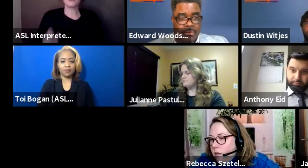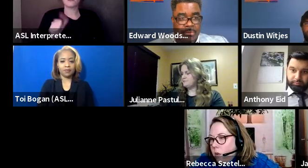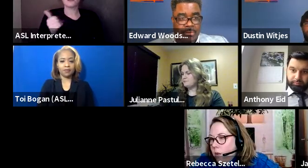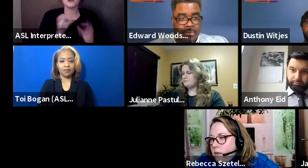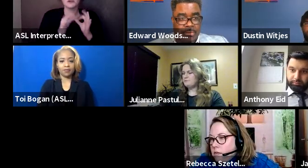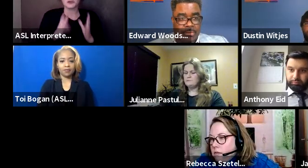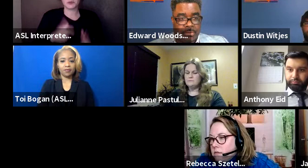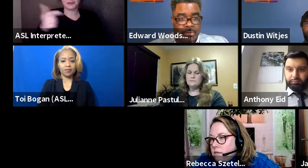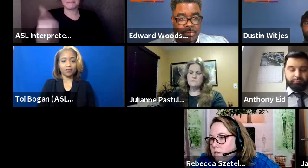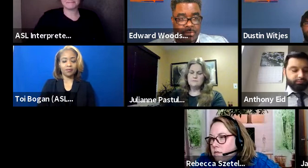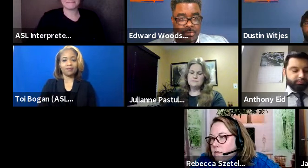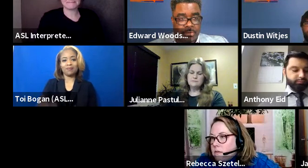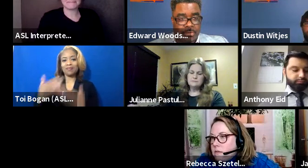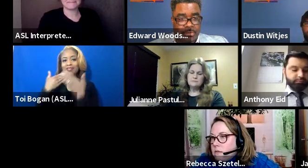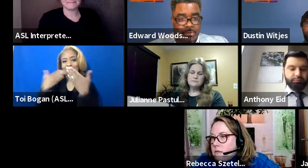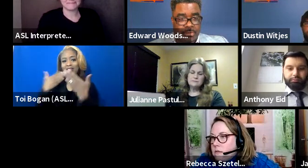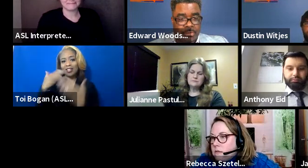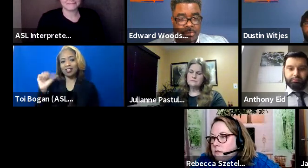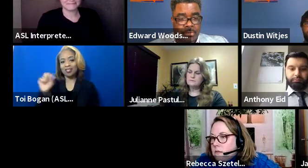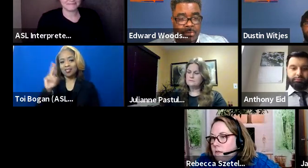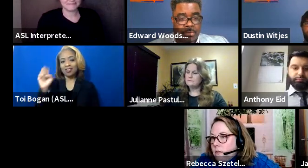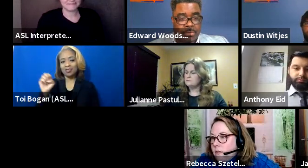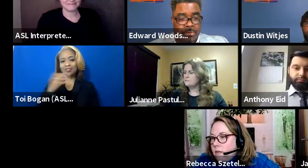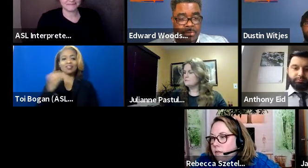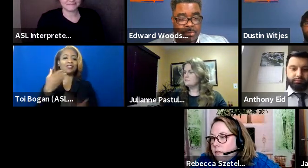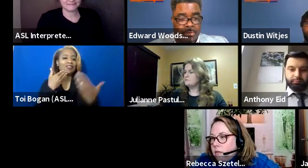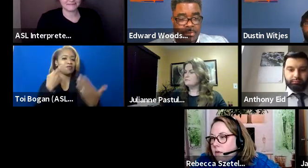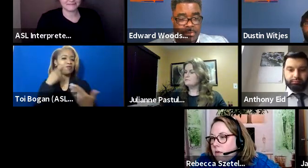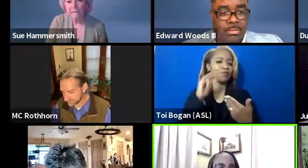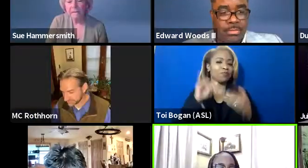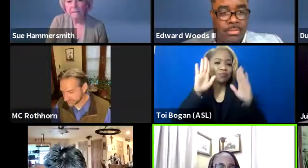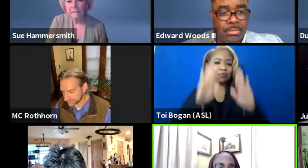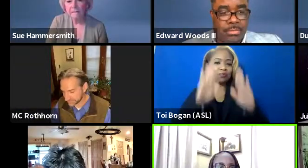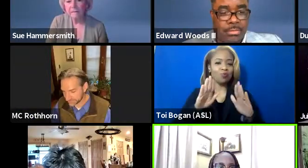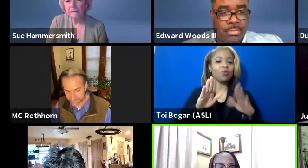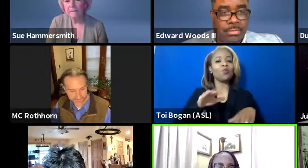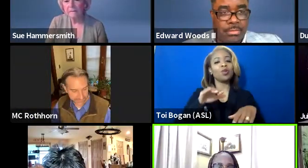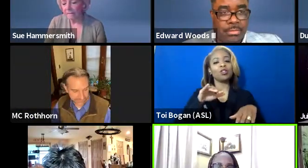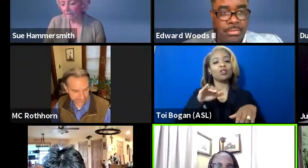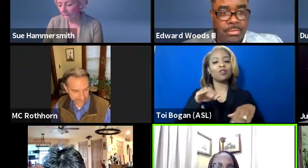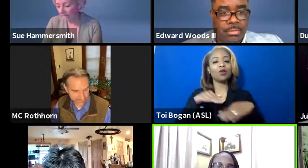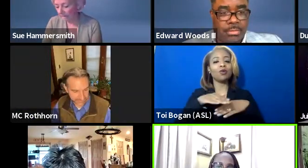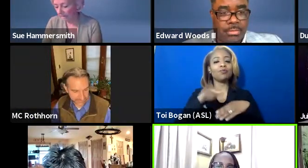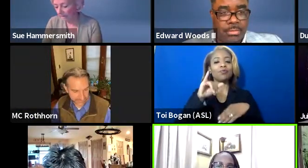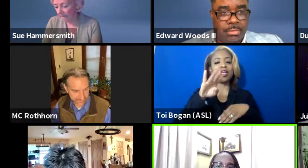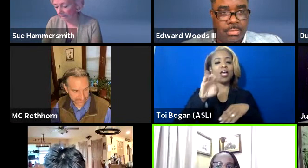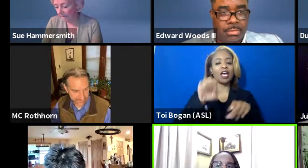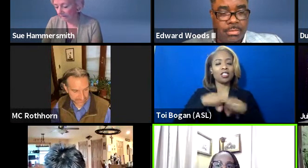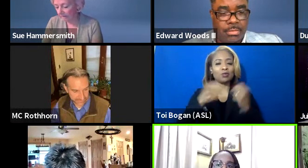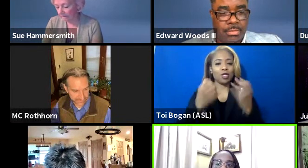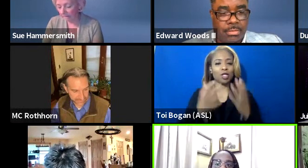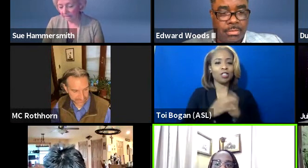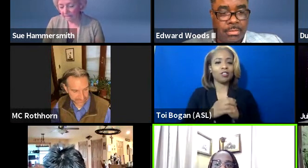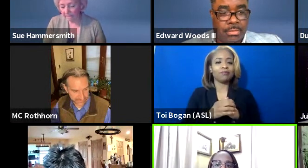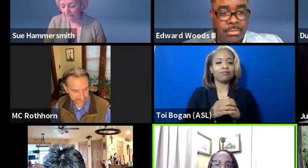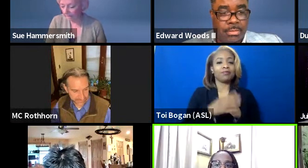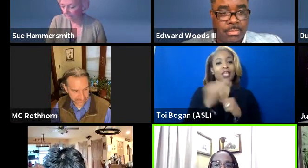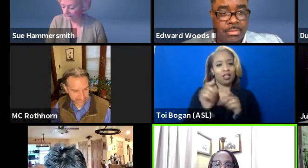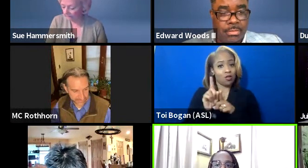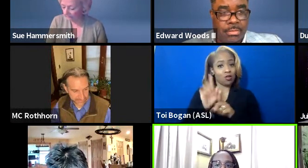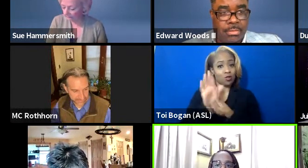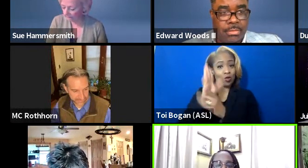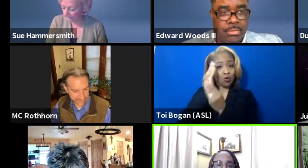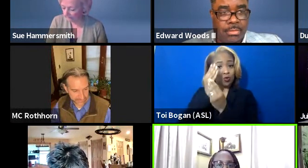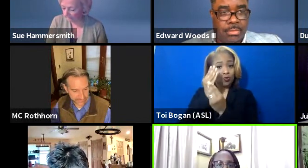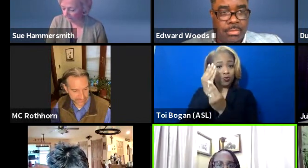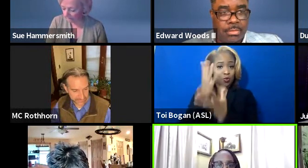Thank you, Sue, and thank you for the wonderful icebreaker and your report. We appreciate that. Now